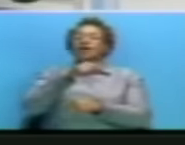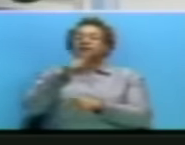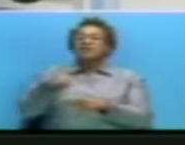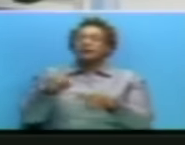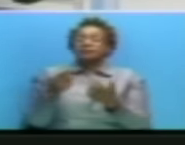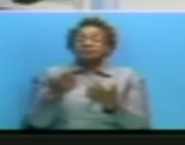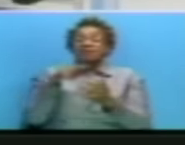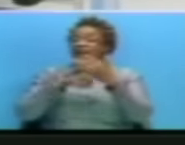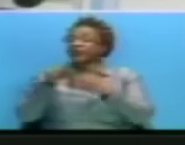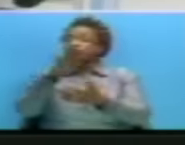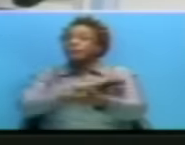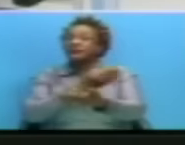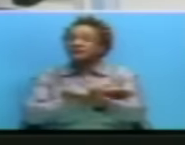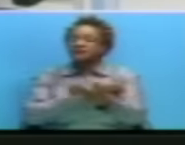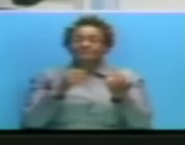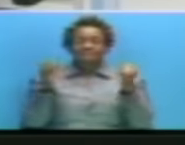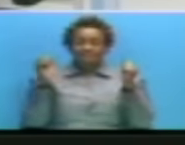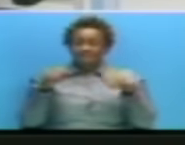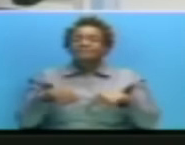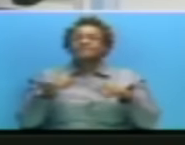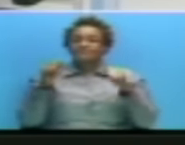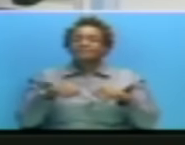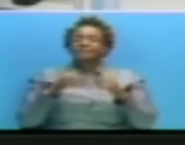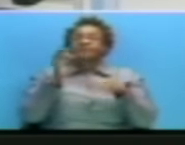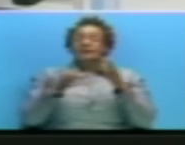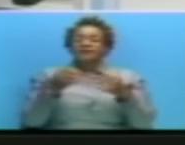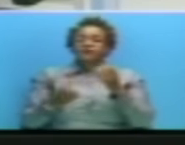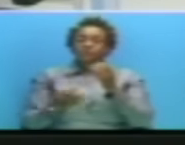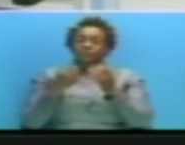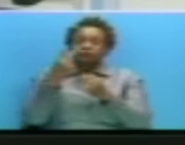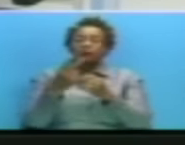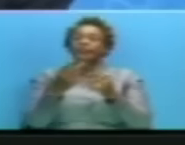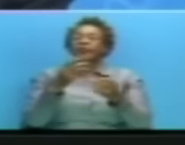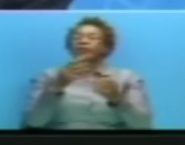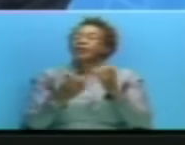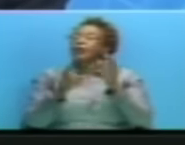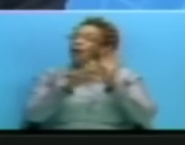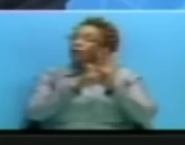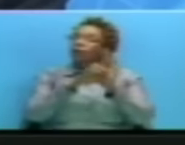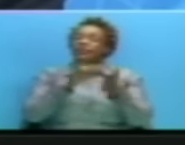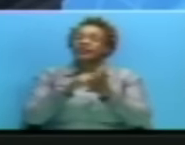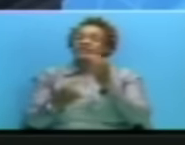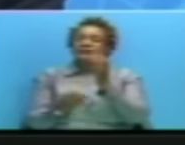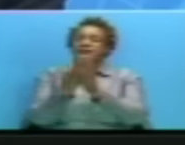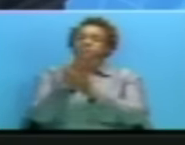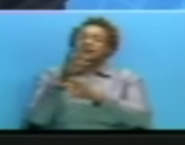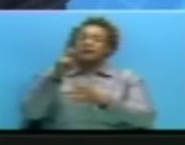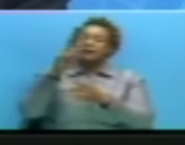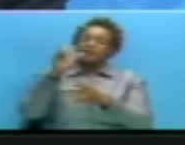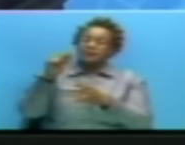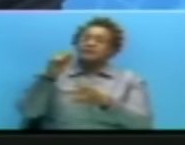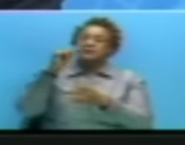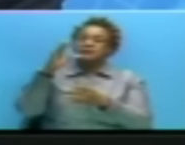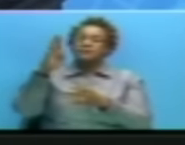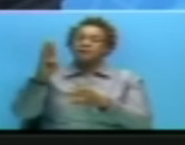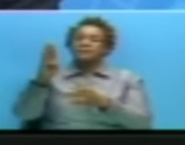mandate? Absolutely. If you look at the law that establishes KFCB, Cap 222,